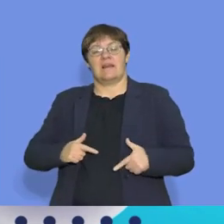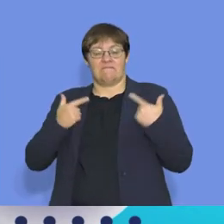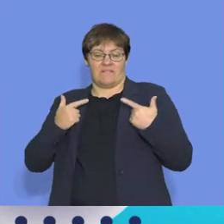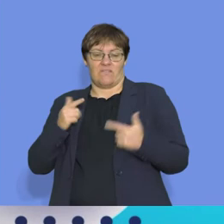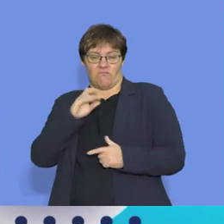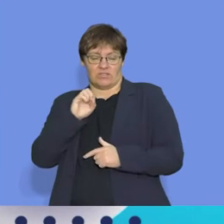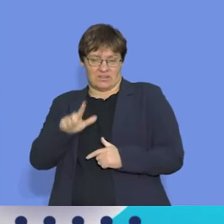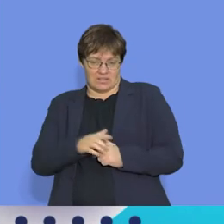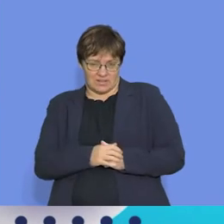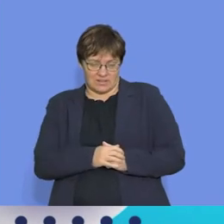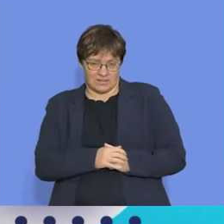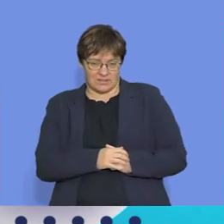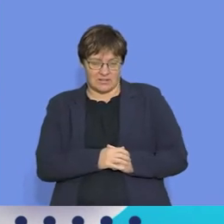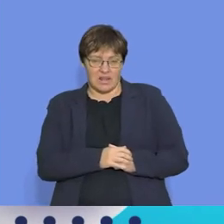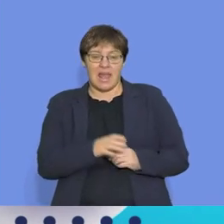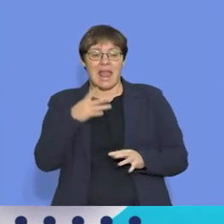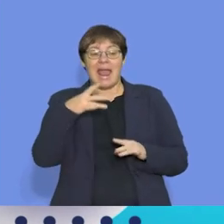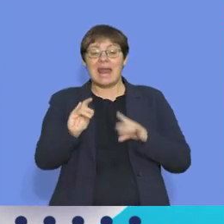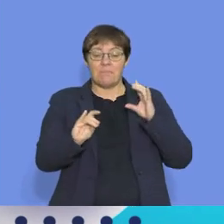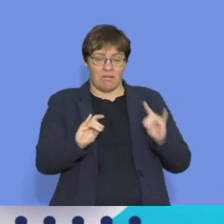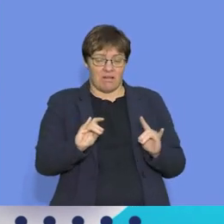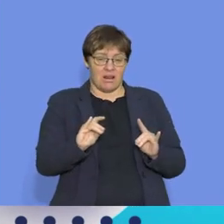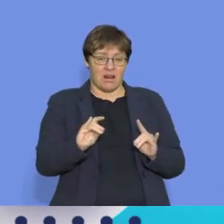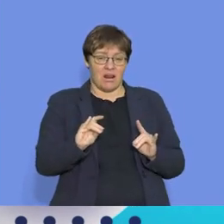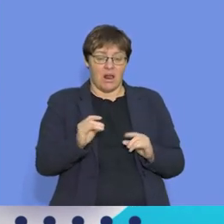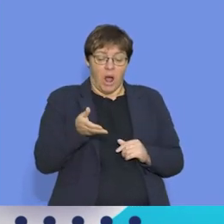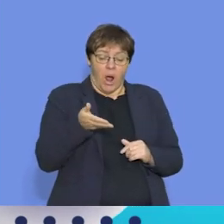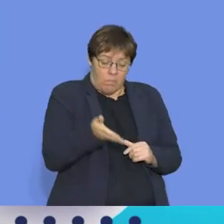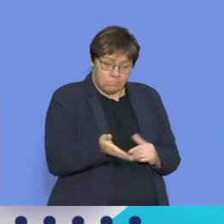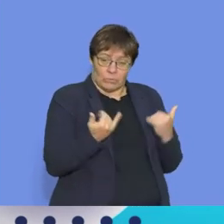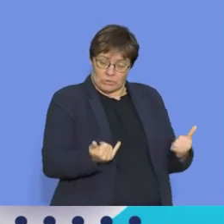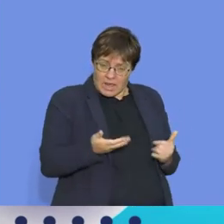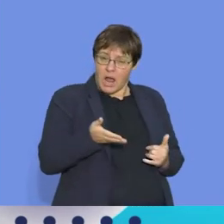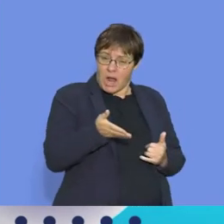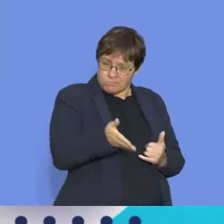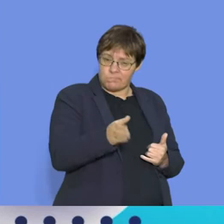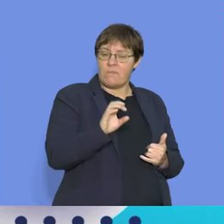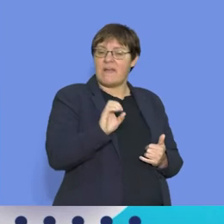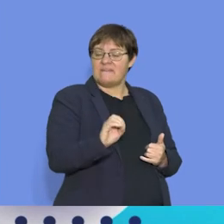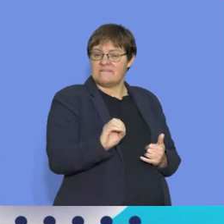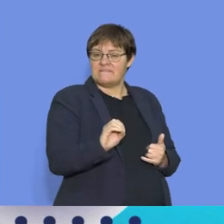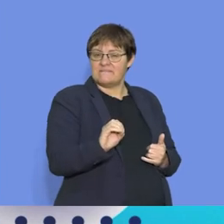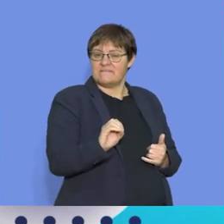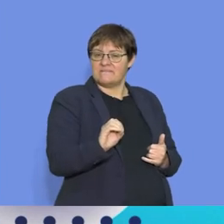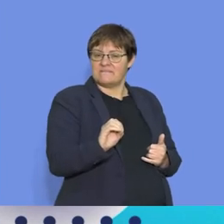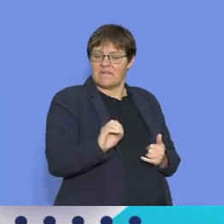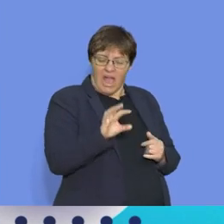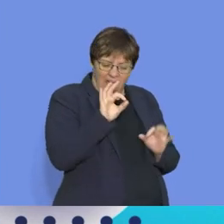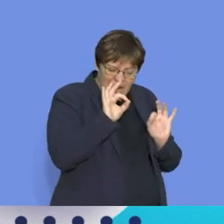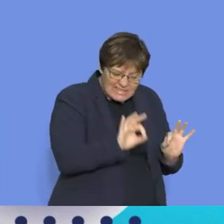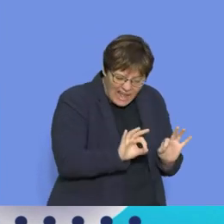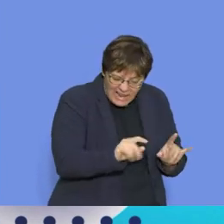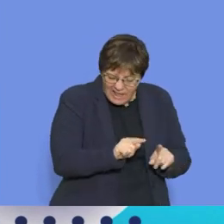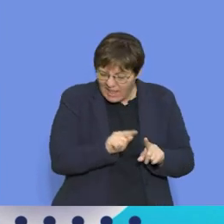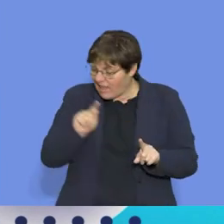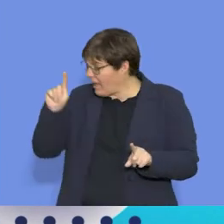living fossils. In other words, animals that exist today that are almost exactly